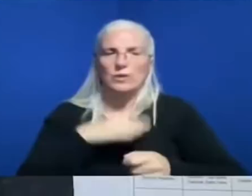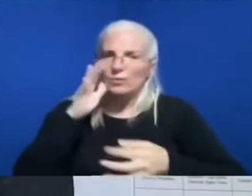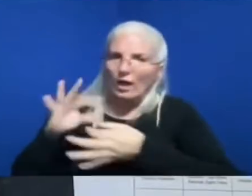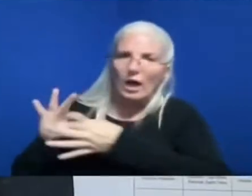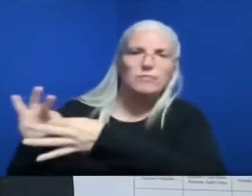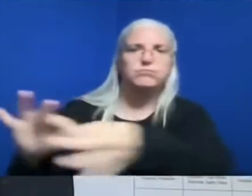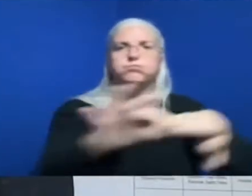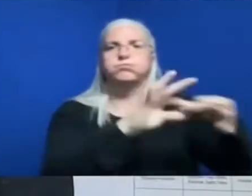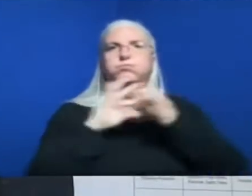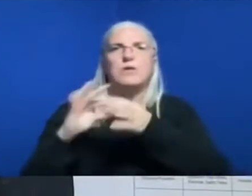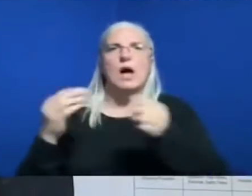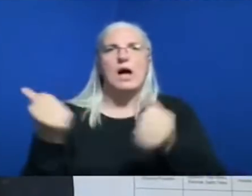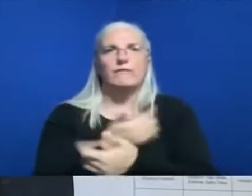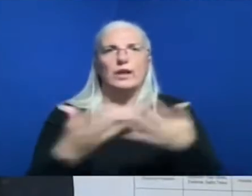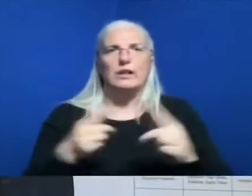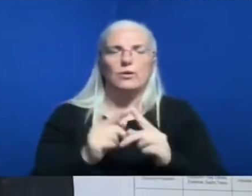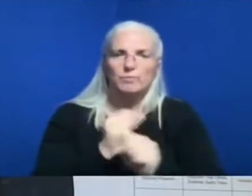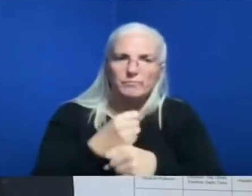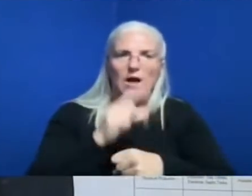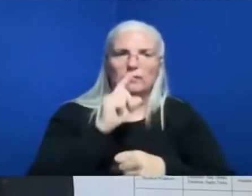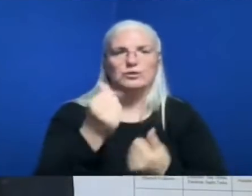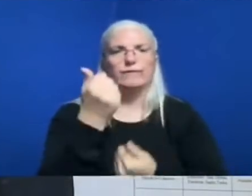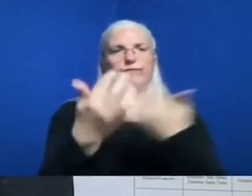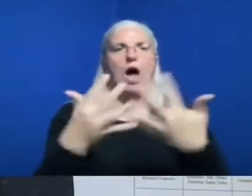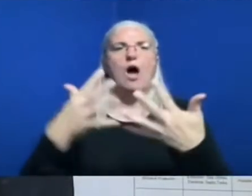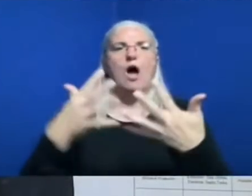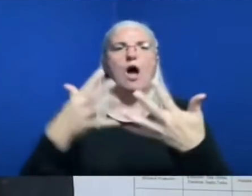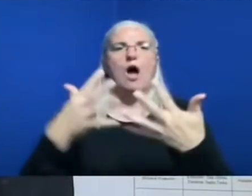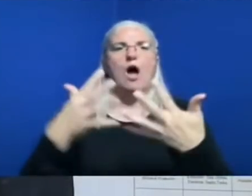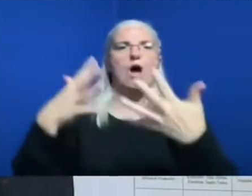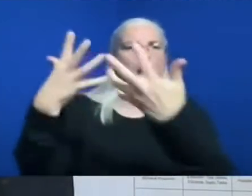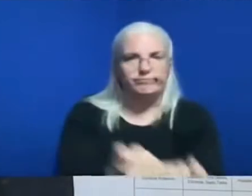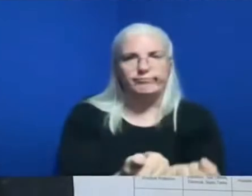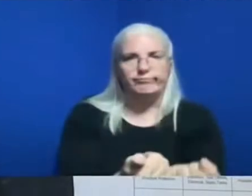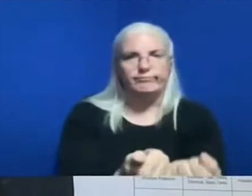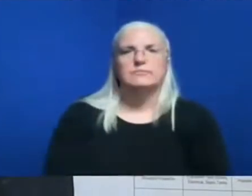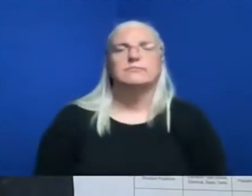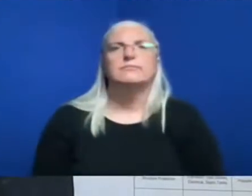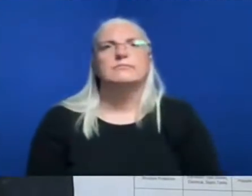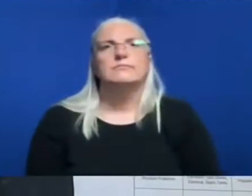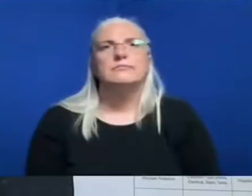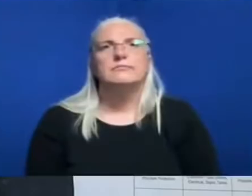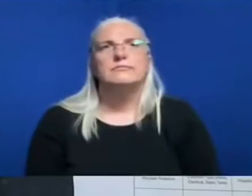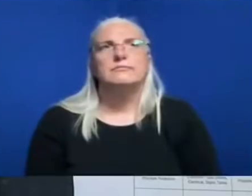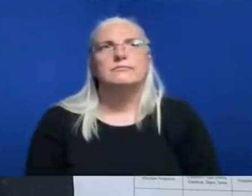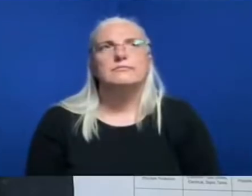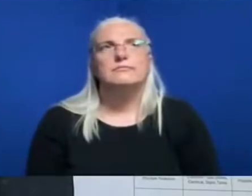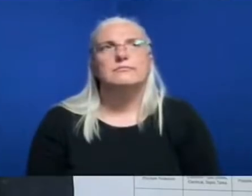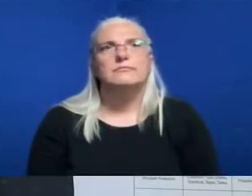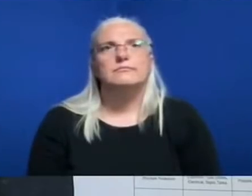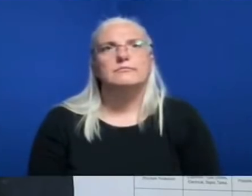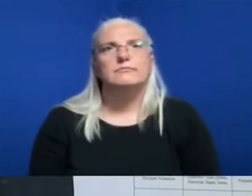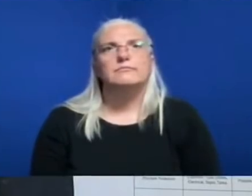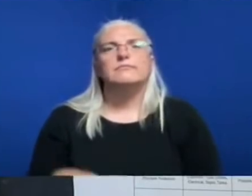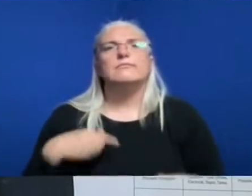out. So just wanted to really recognize how hard the teams are out there have been working on